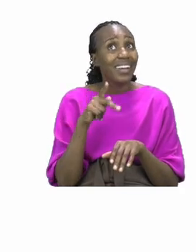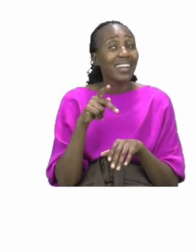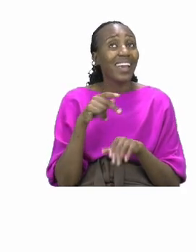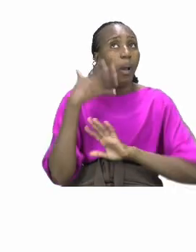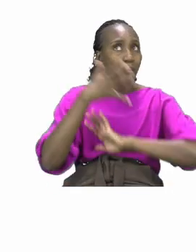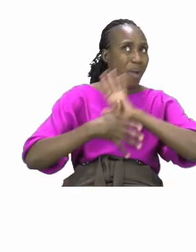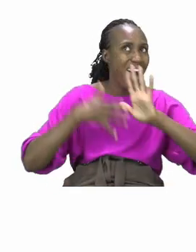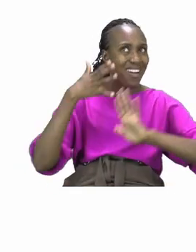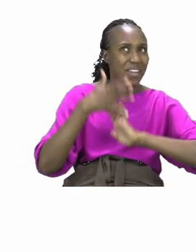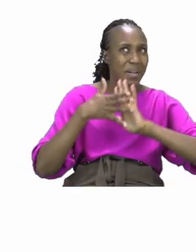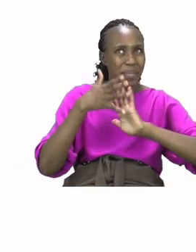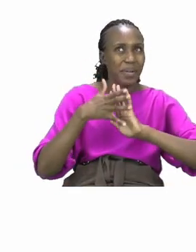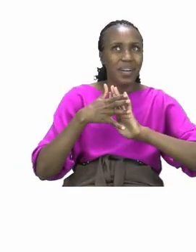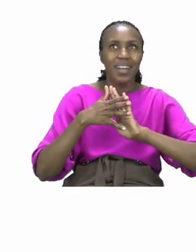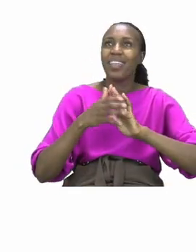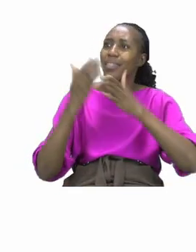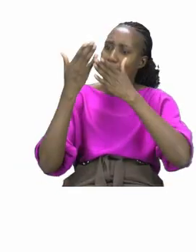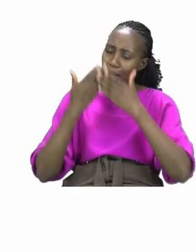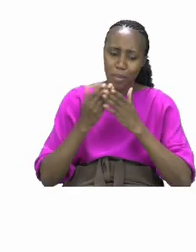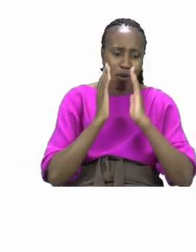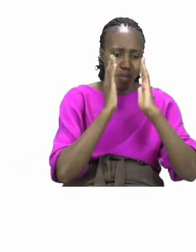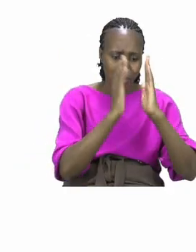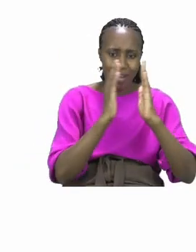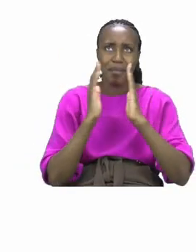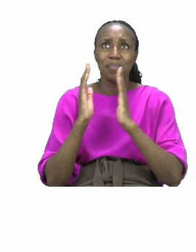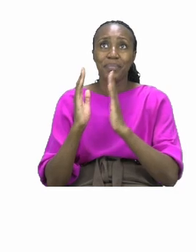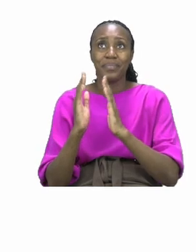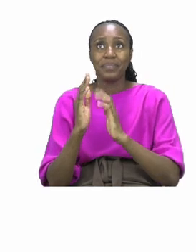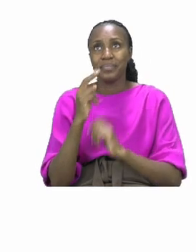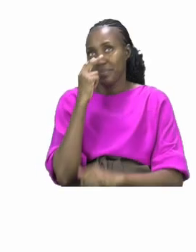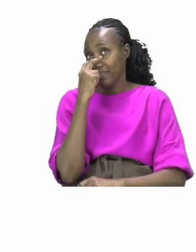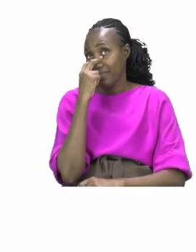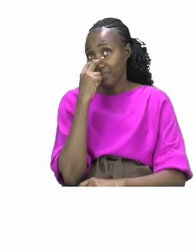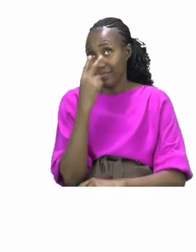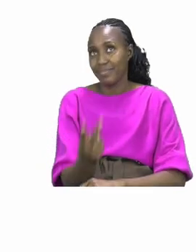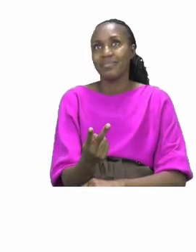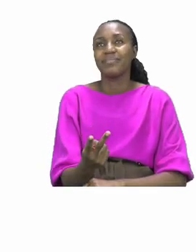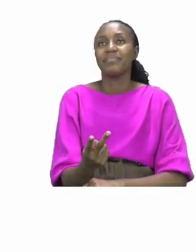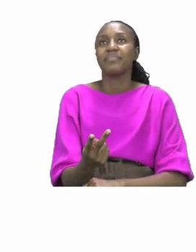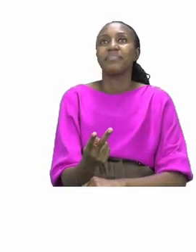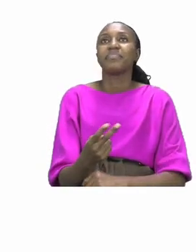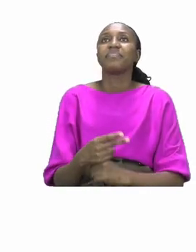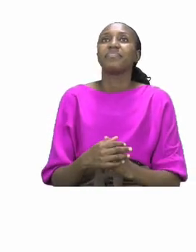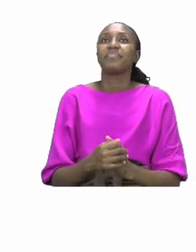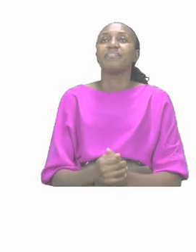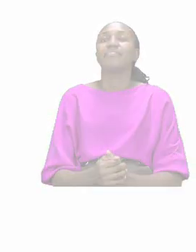help you put your pictures in the correct space. I'll see you when you're done. after the advert break.